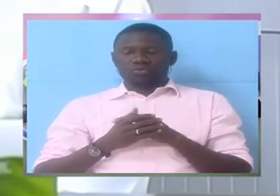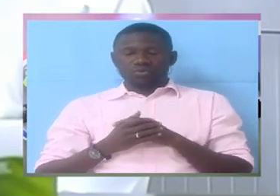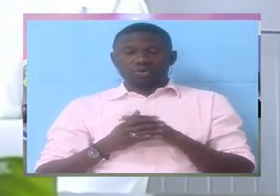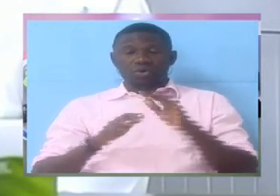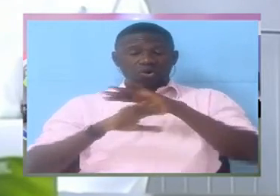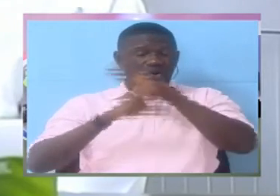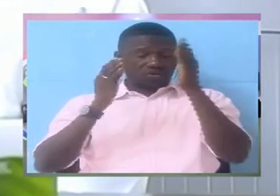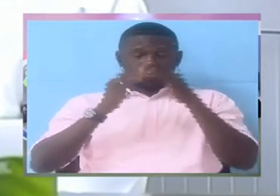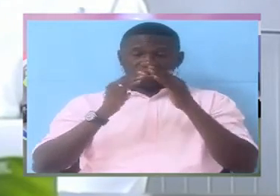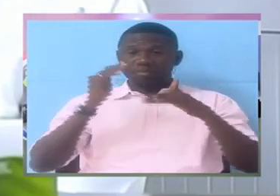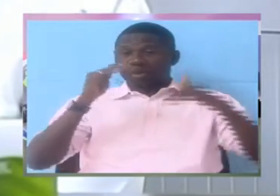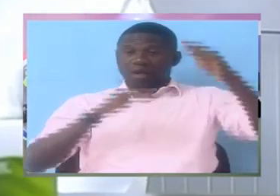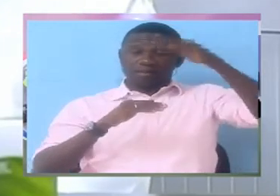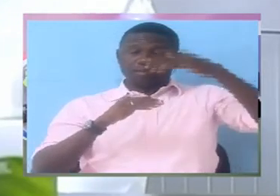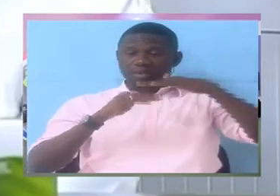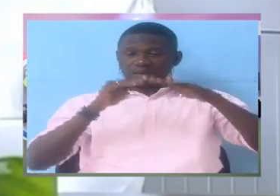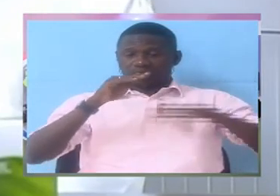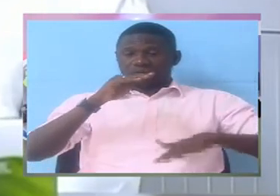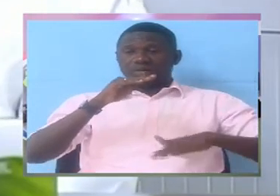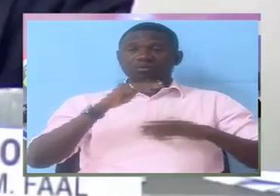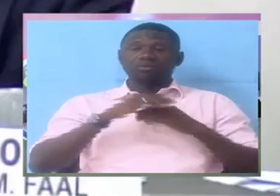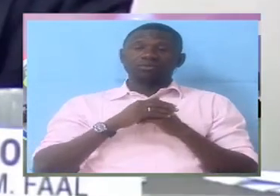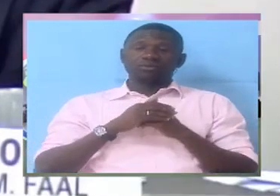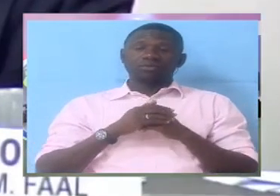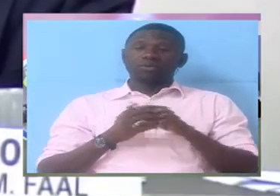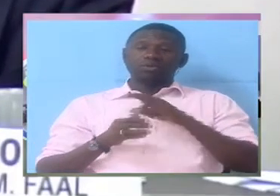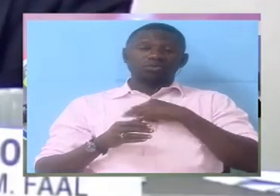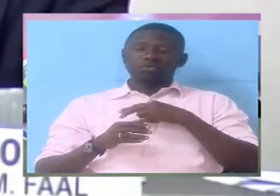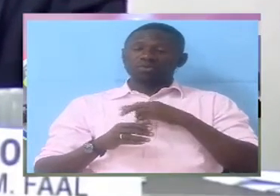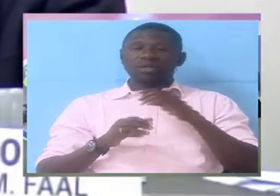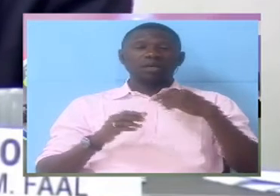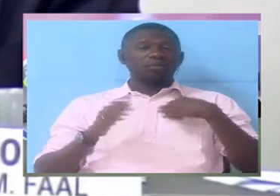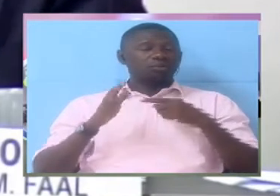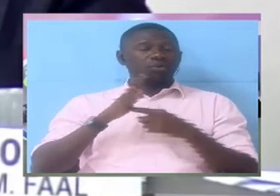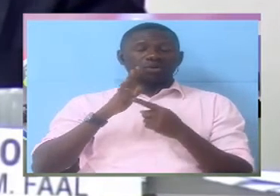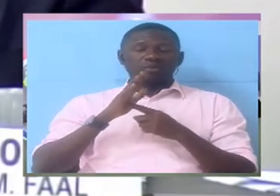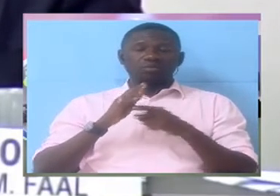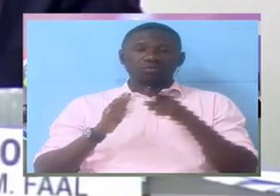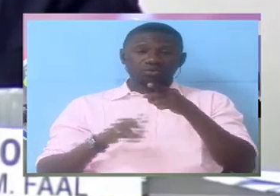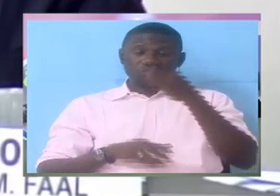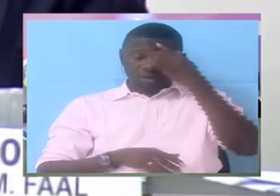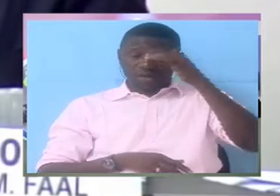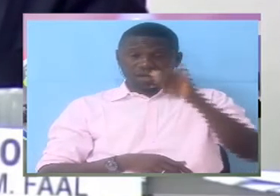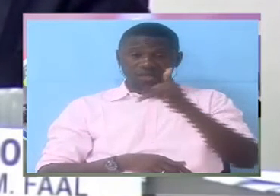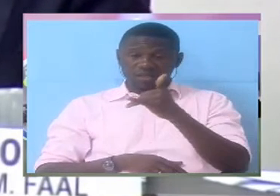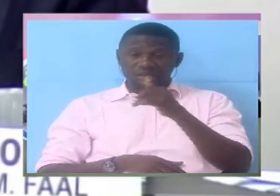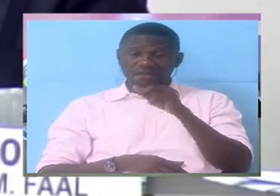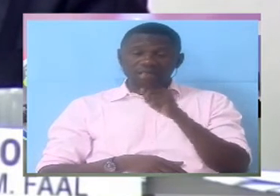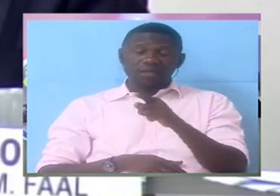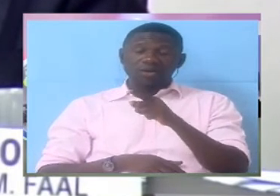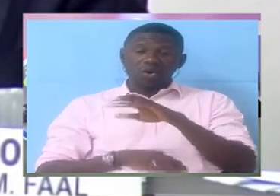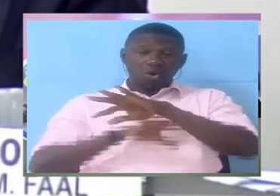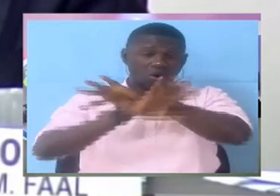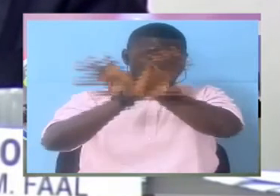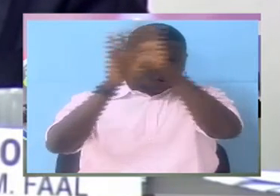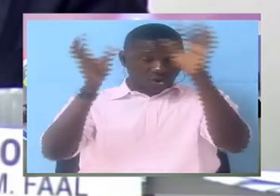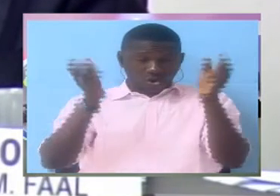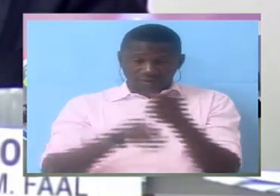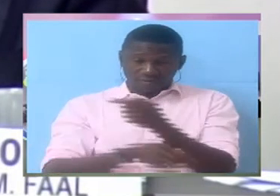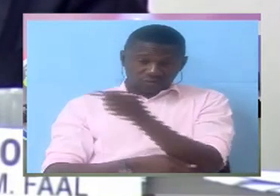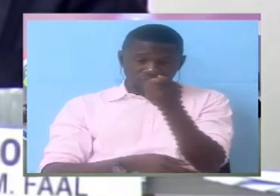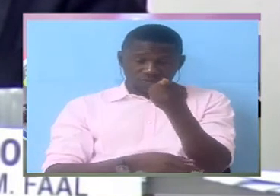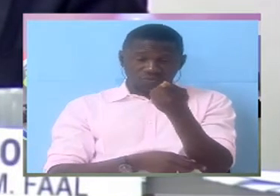doesn't matter. Would you agree that all of you were complicit in this torture? Yes,